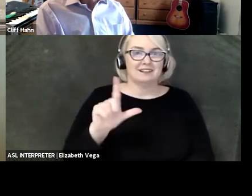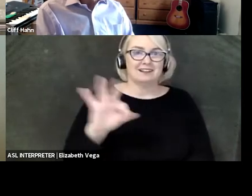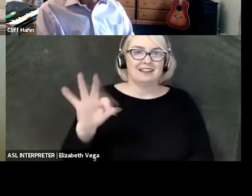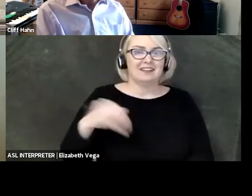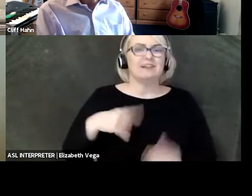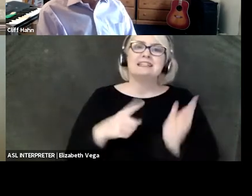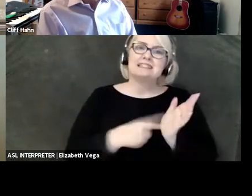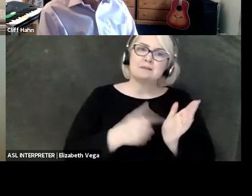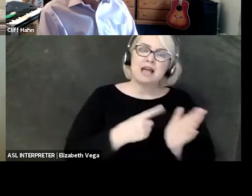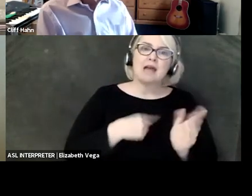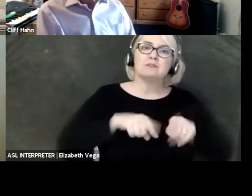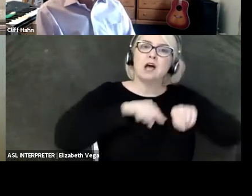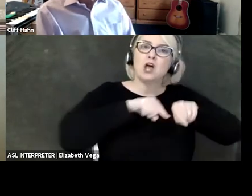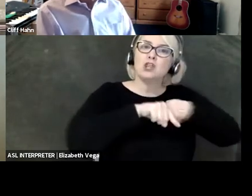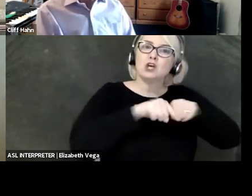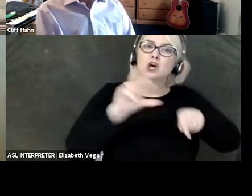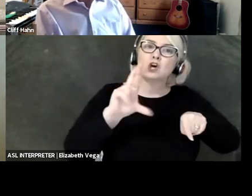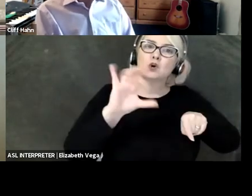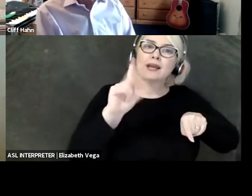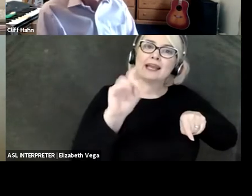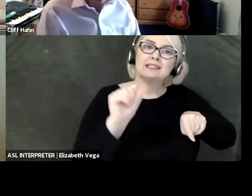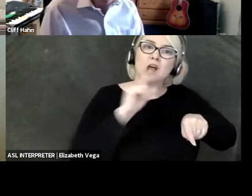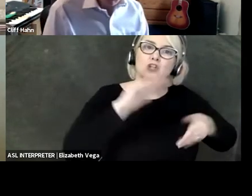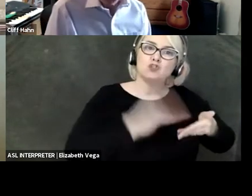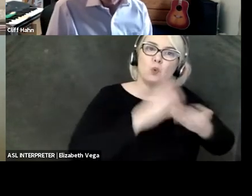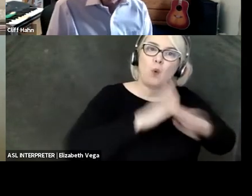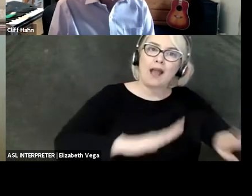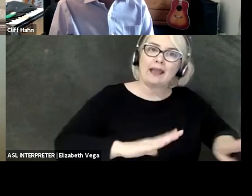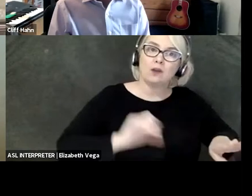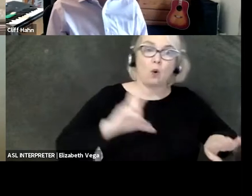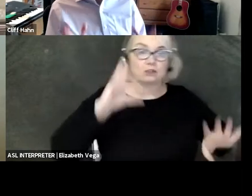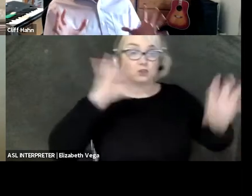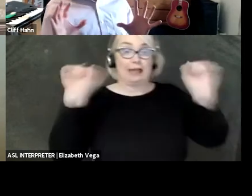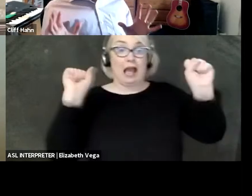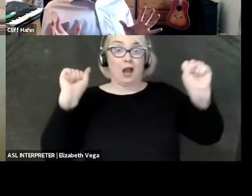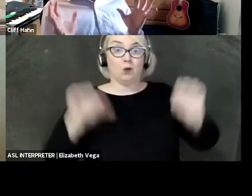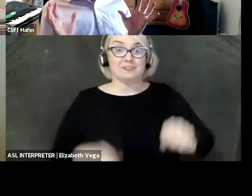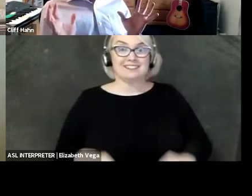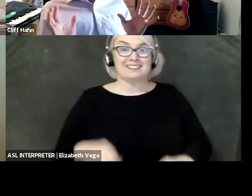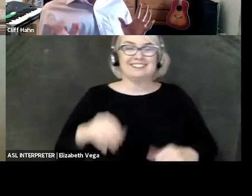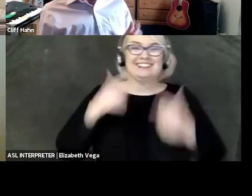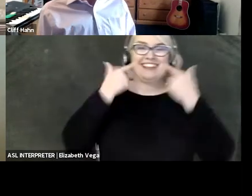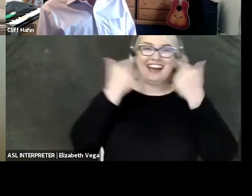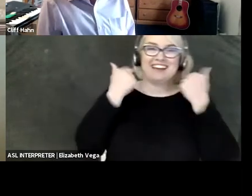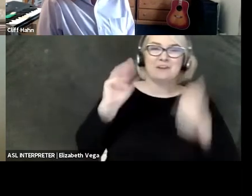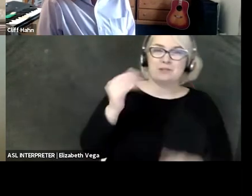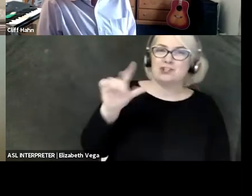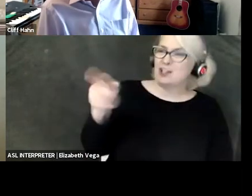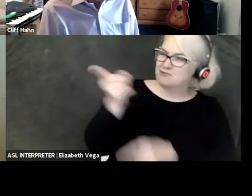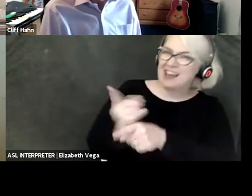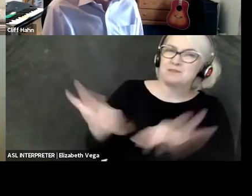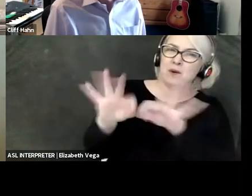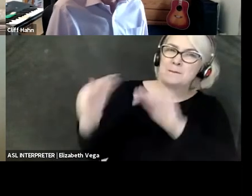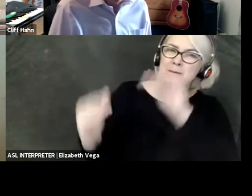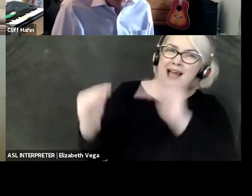too low. Might be a little too loud. Whatever it is, it's the balance. You want to get that sense of the